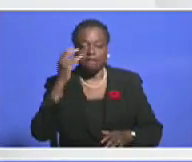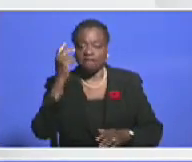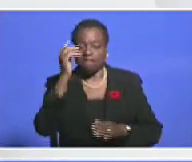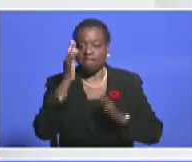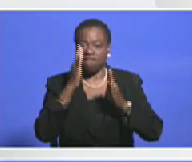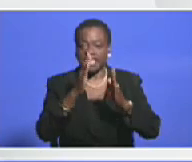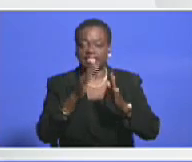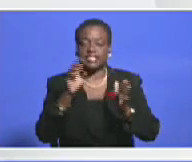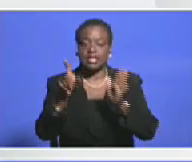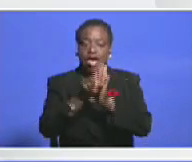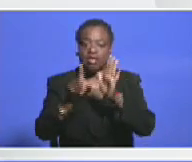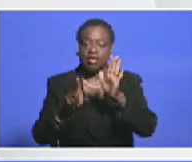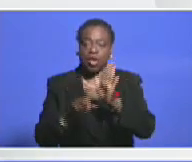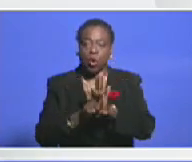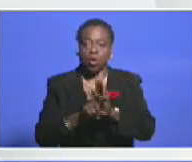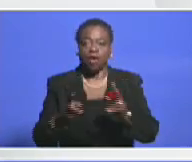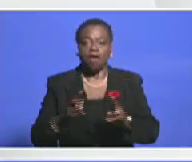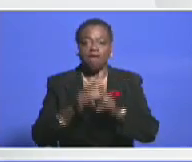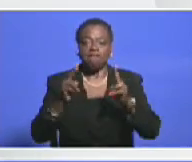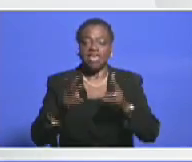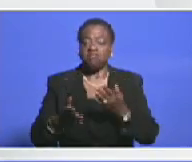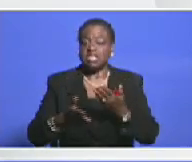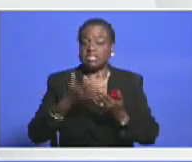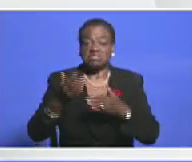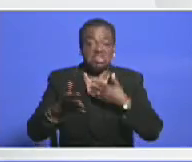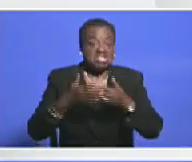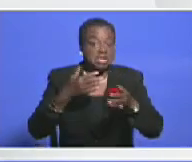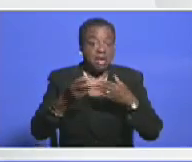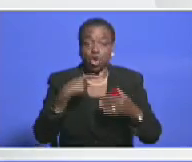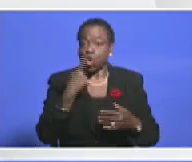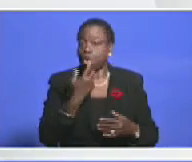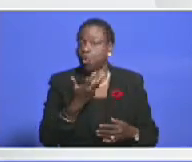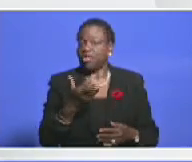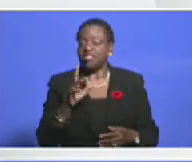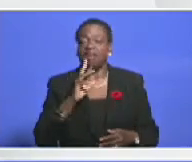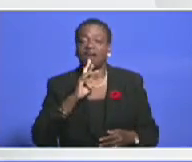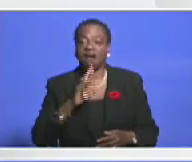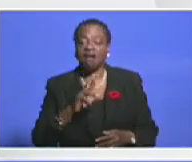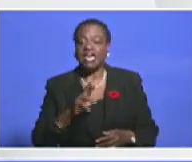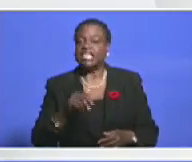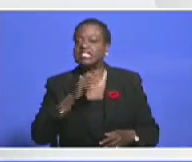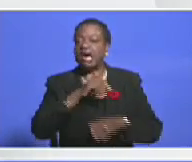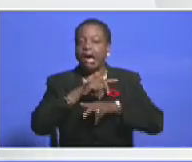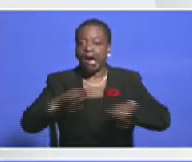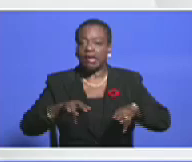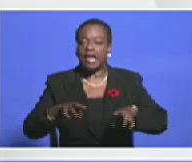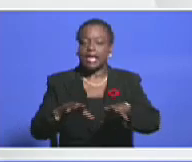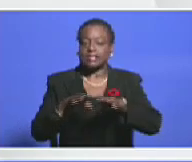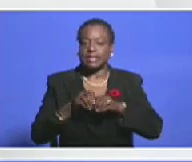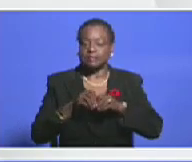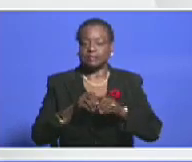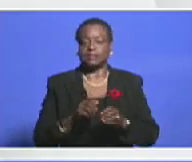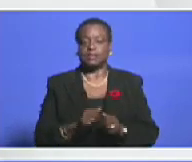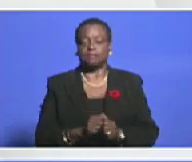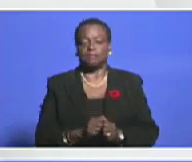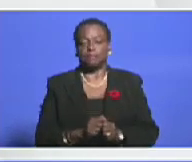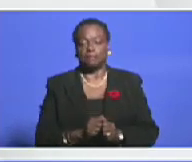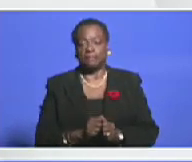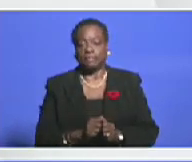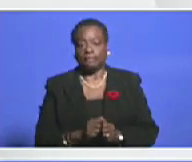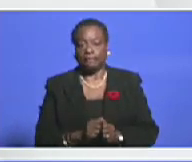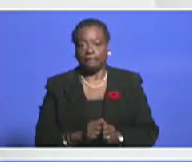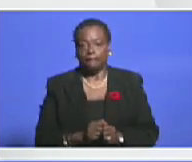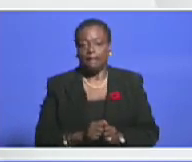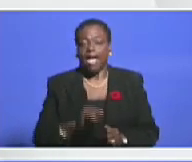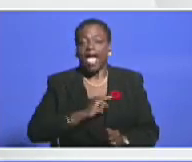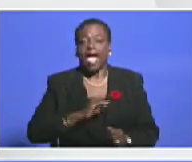and simple, regardless and irrespective of whom they are. It is totally unacceptable. I have served in the